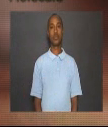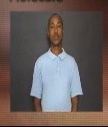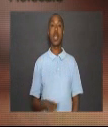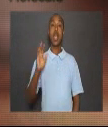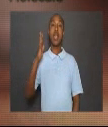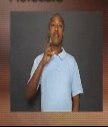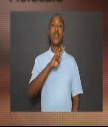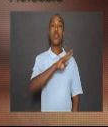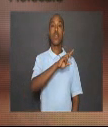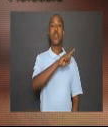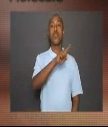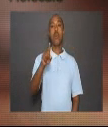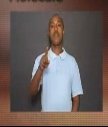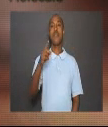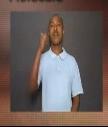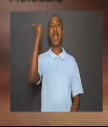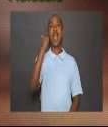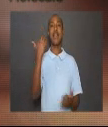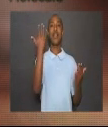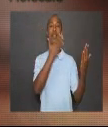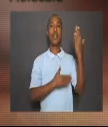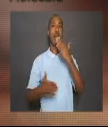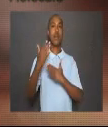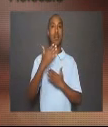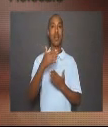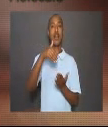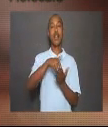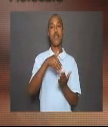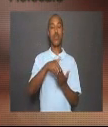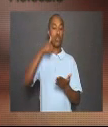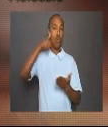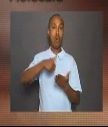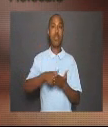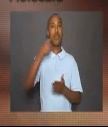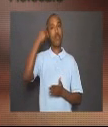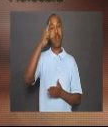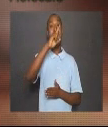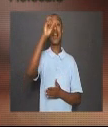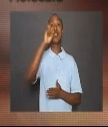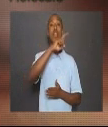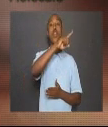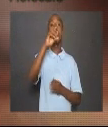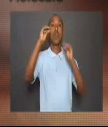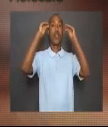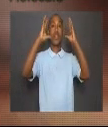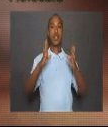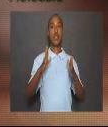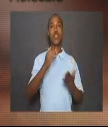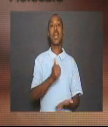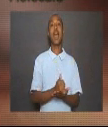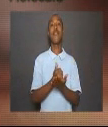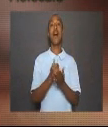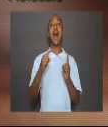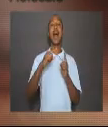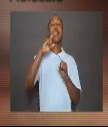If you had any trouble, review your notes or ask your teacher for help at the end of